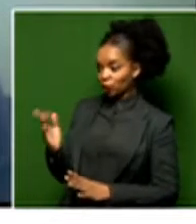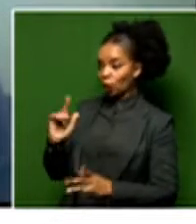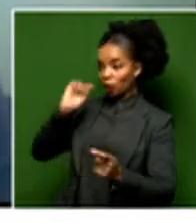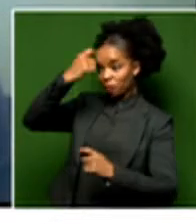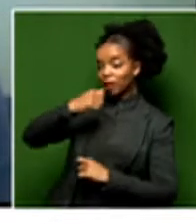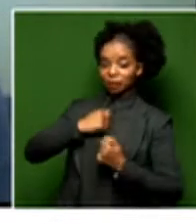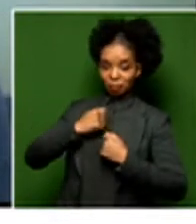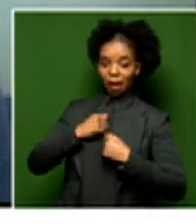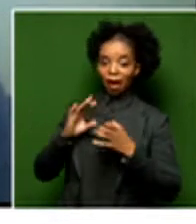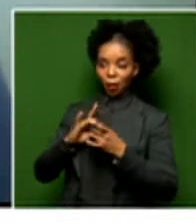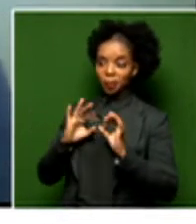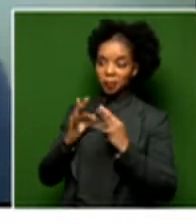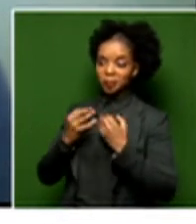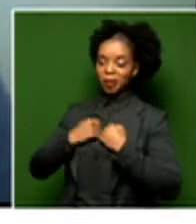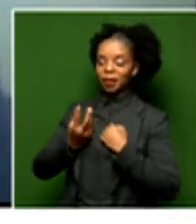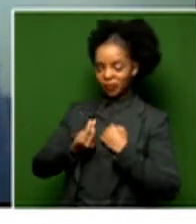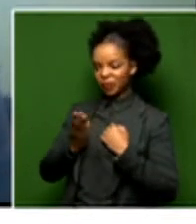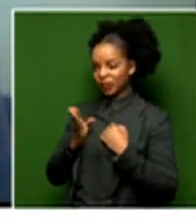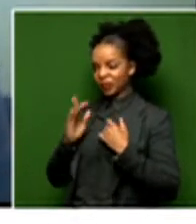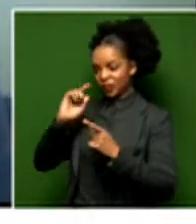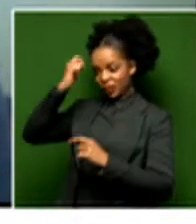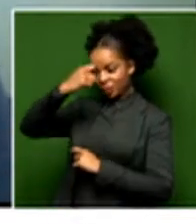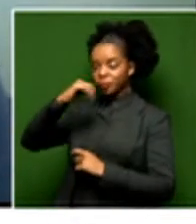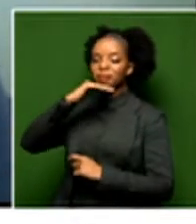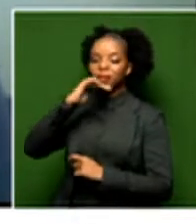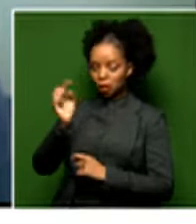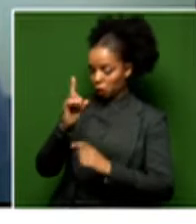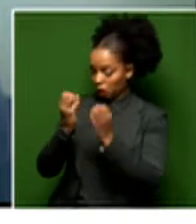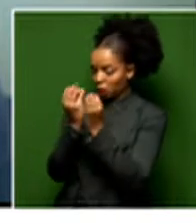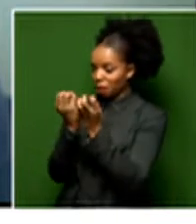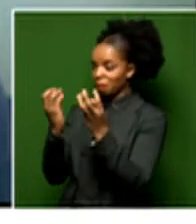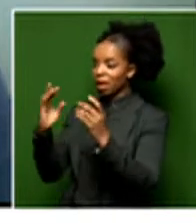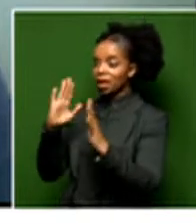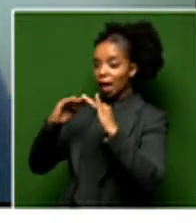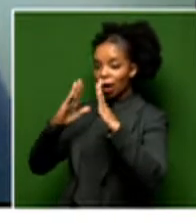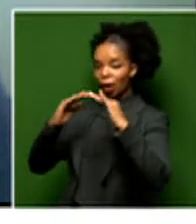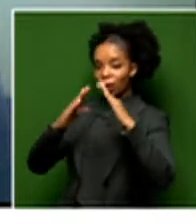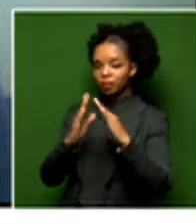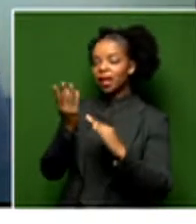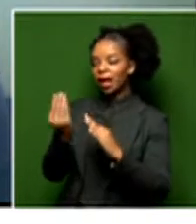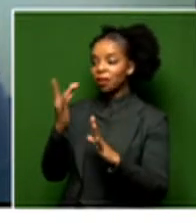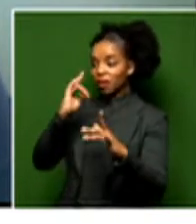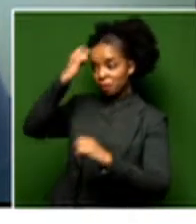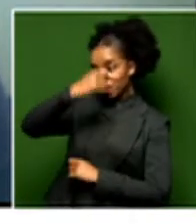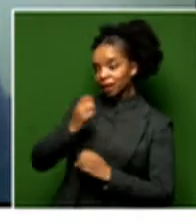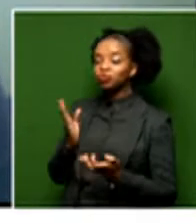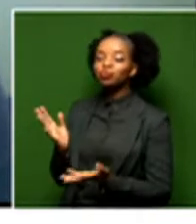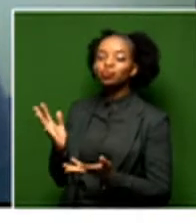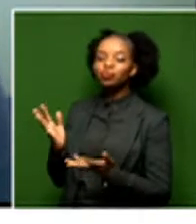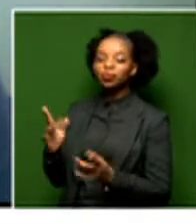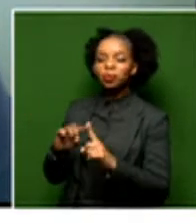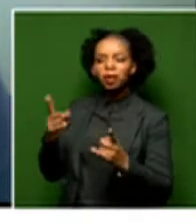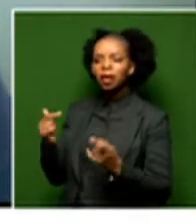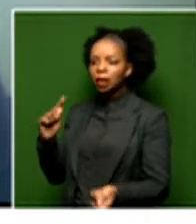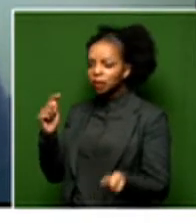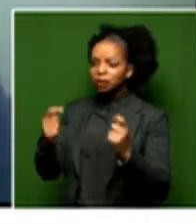and it has become such an iconic blanket for all households. But then, how then were you able to transform that into a fashion